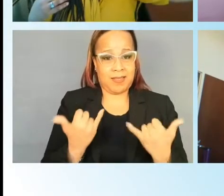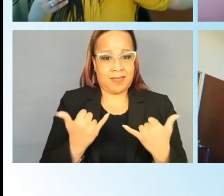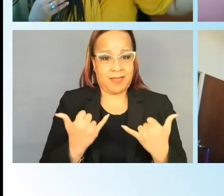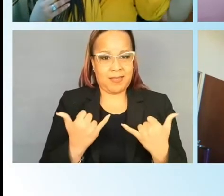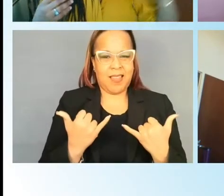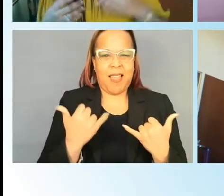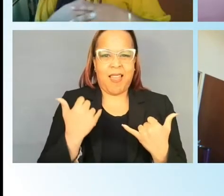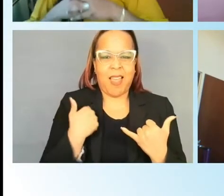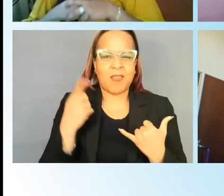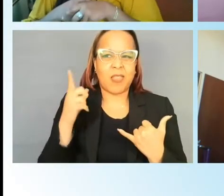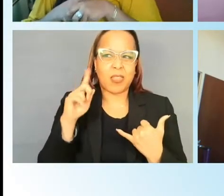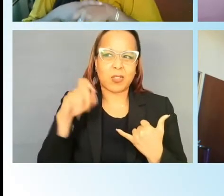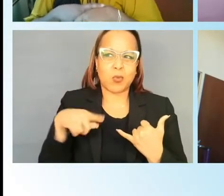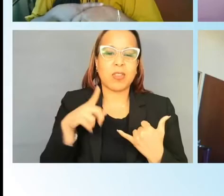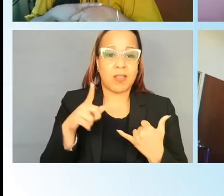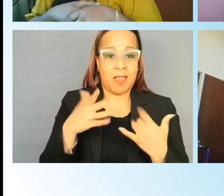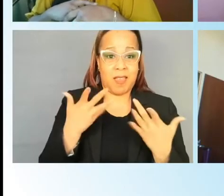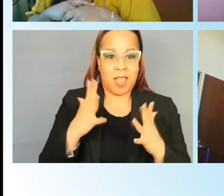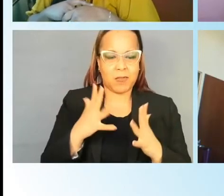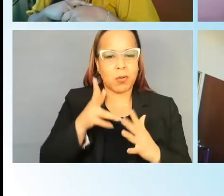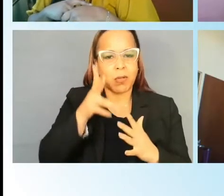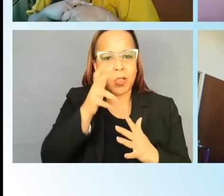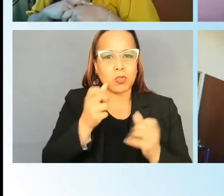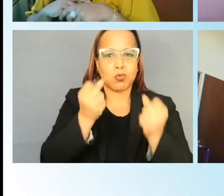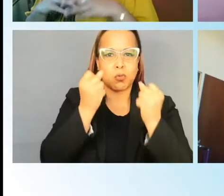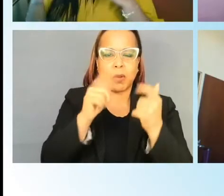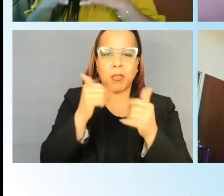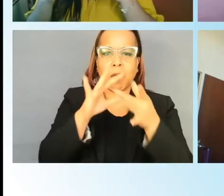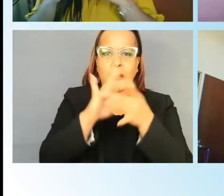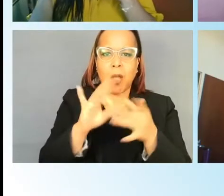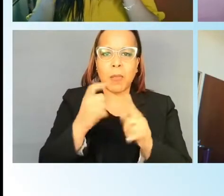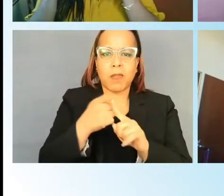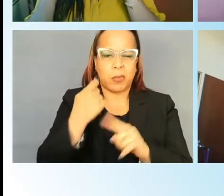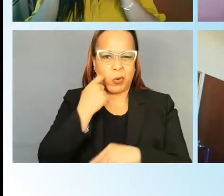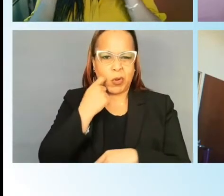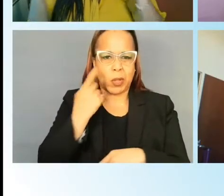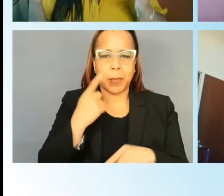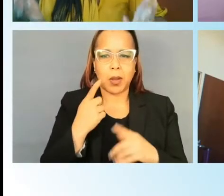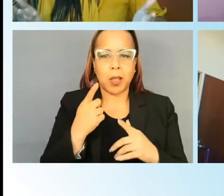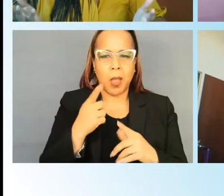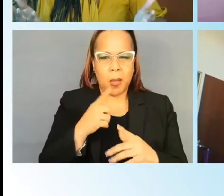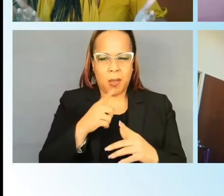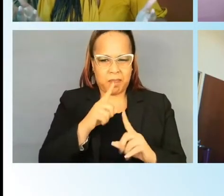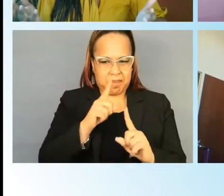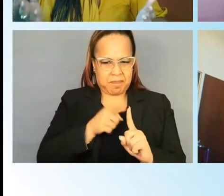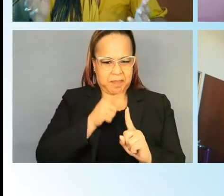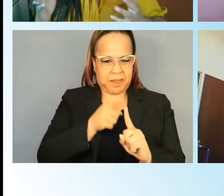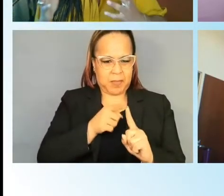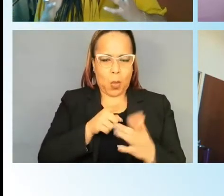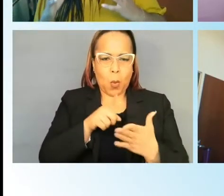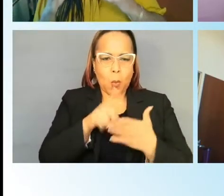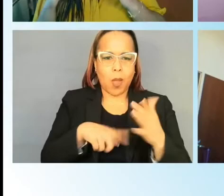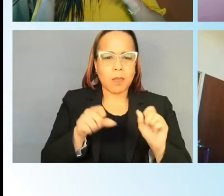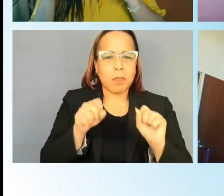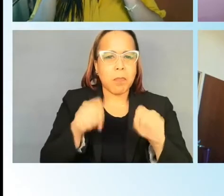question, especially after listening to so many of the comments from earlier, like what might be possible here?